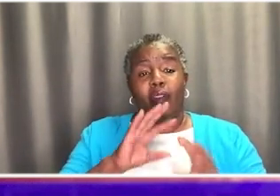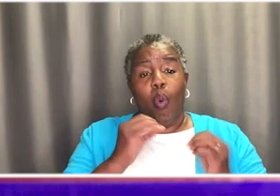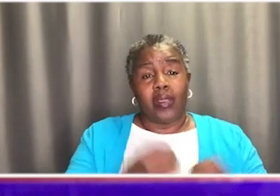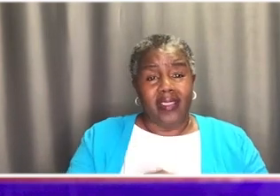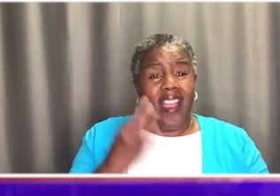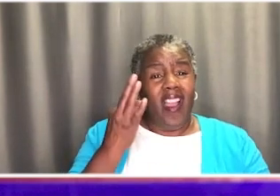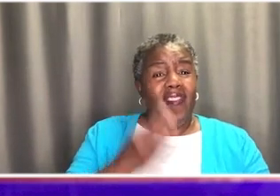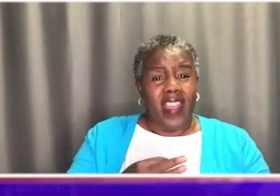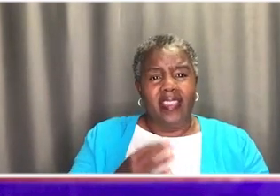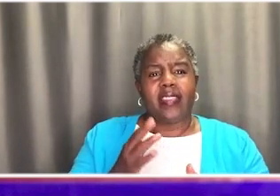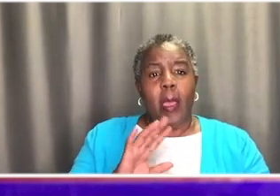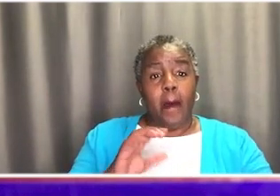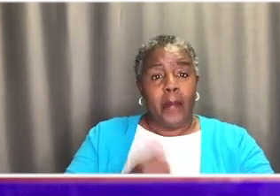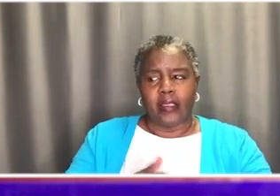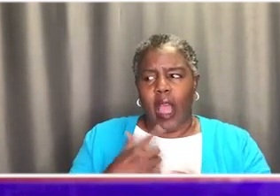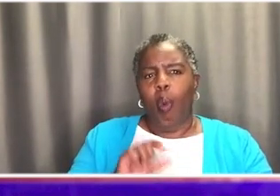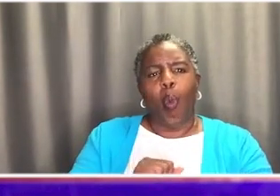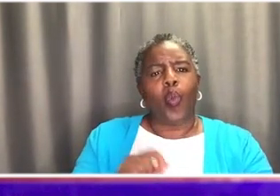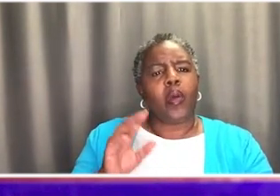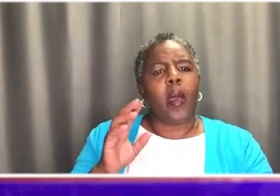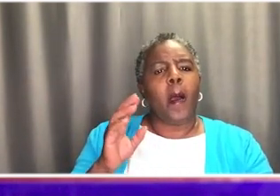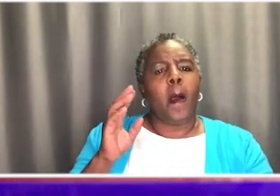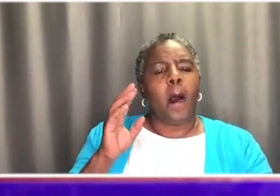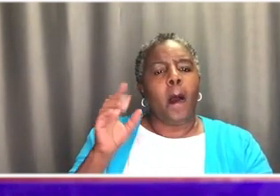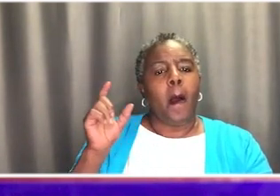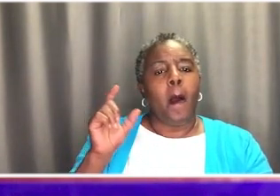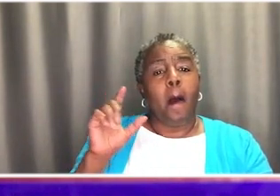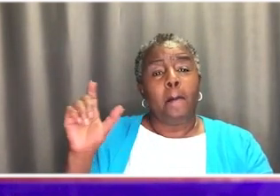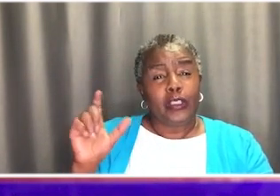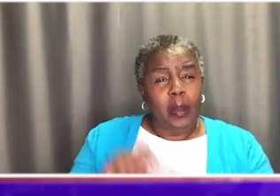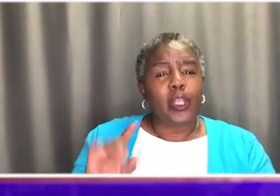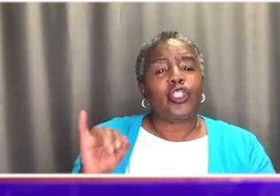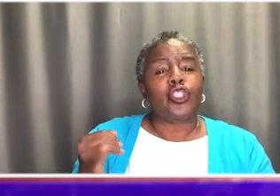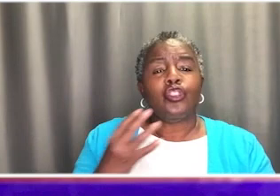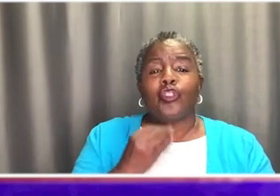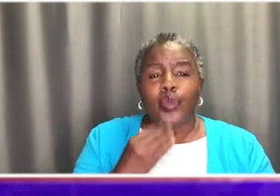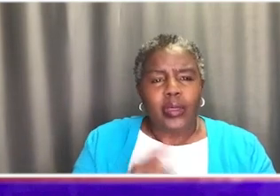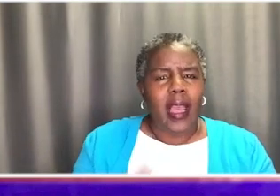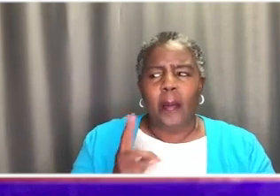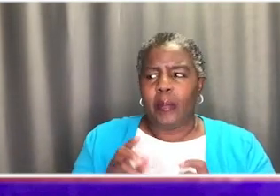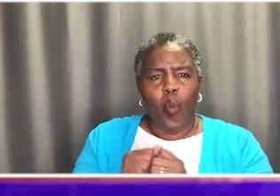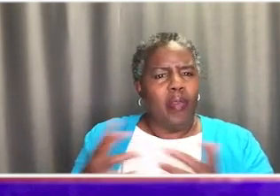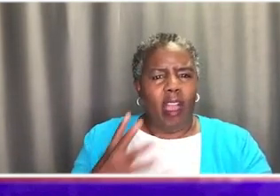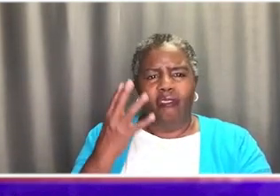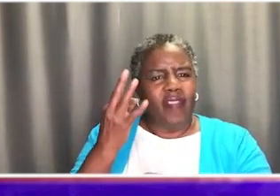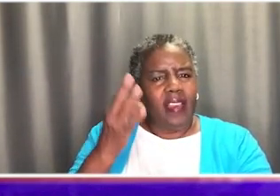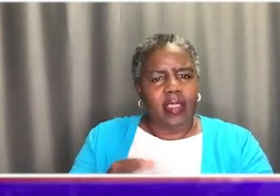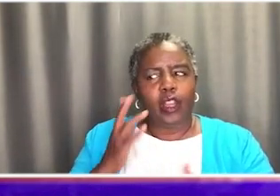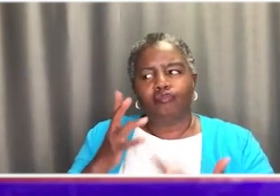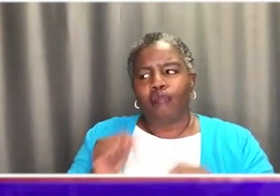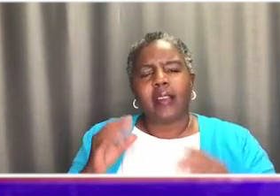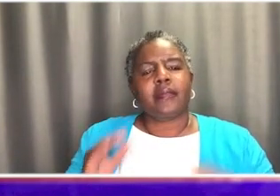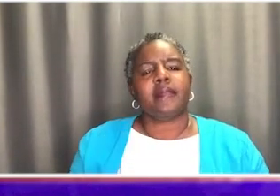I worked with Muslims, and I worked with Jews, and I worked with Christians, and I worked with people of no faith to advance